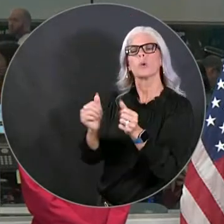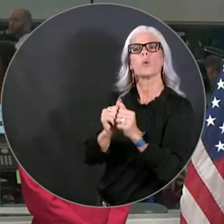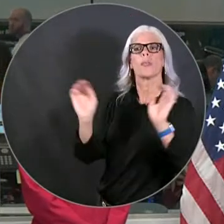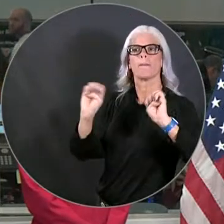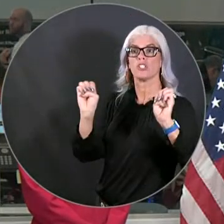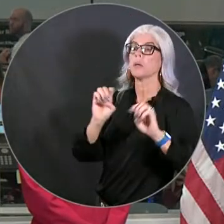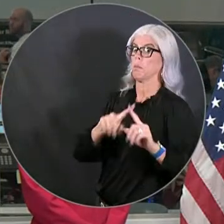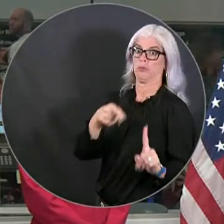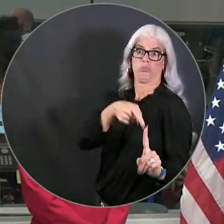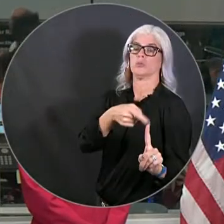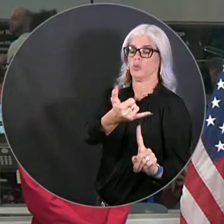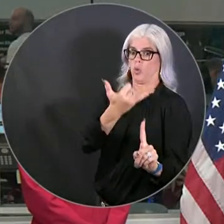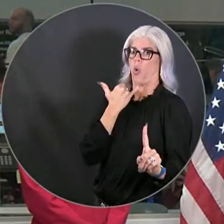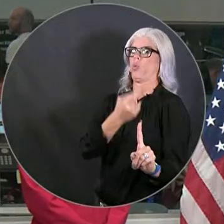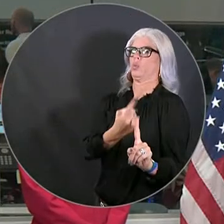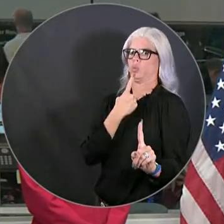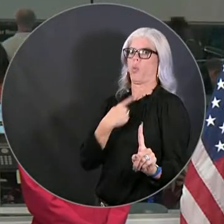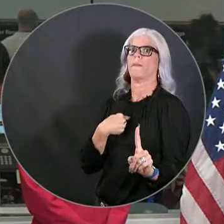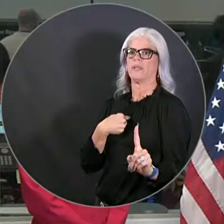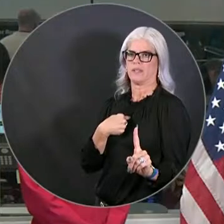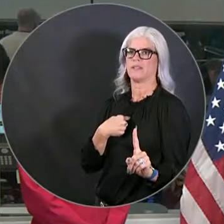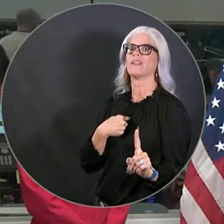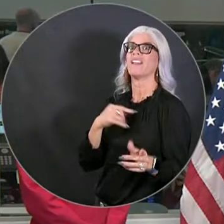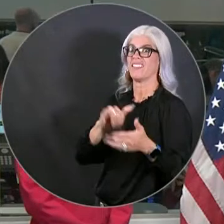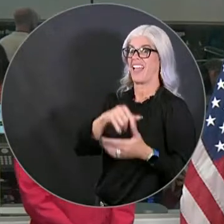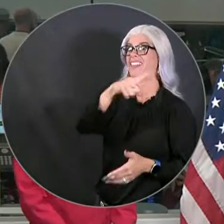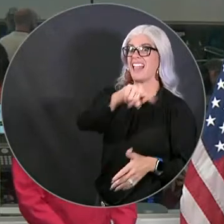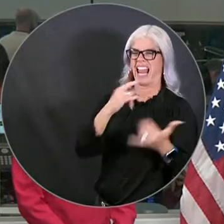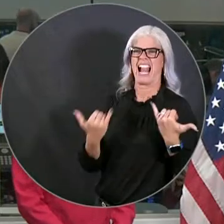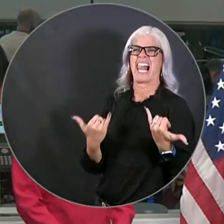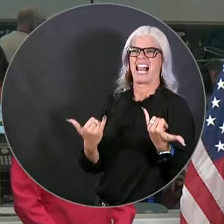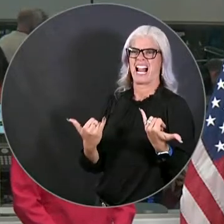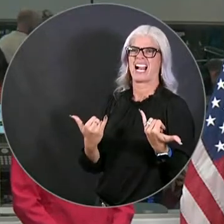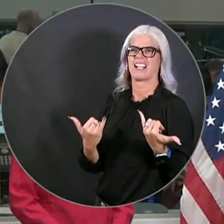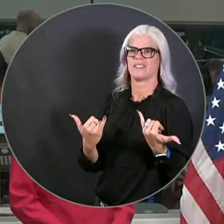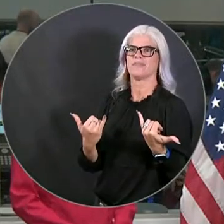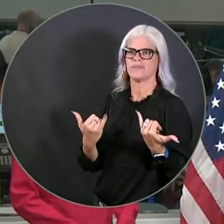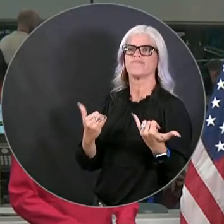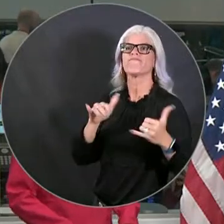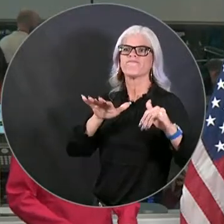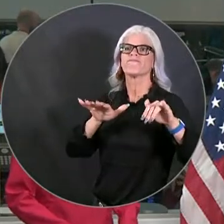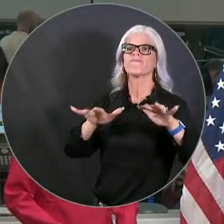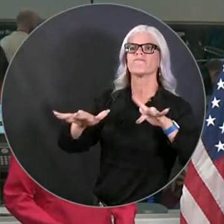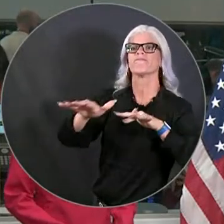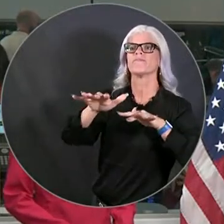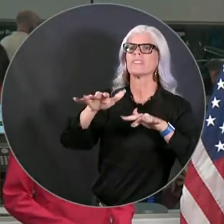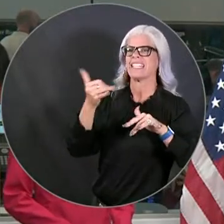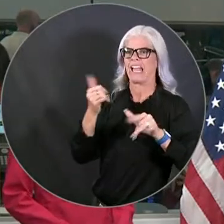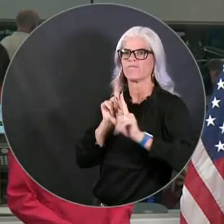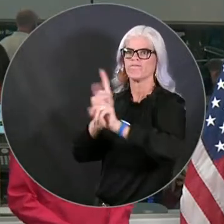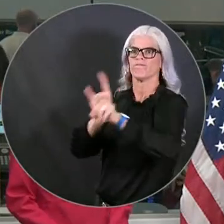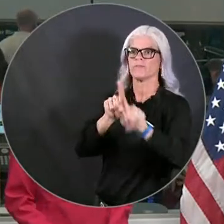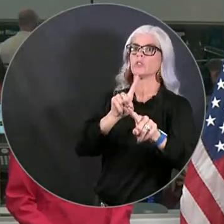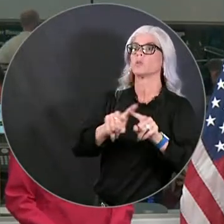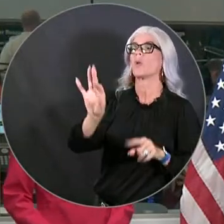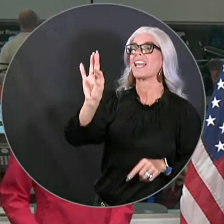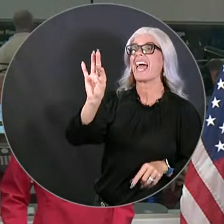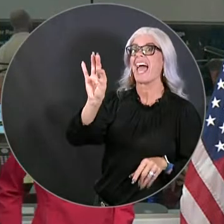that they were actively responding to 9 widespread areas along the Colonial Drive